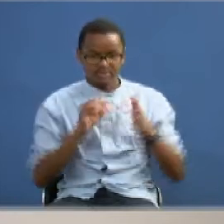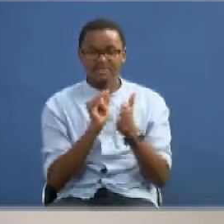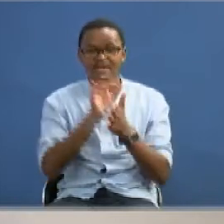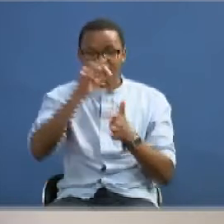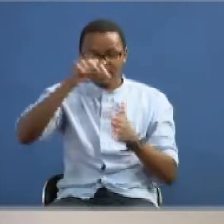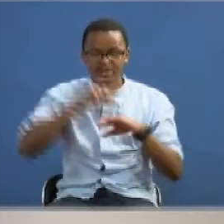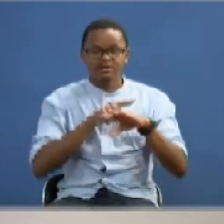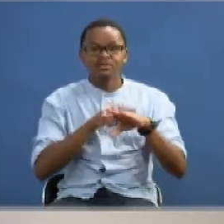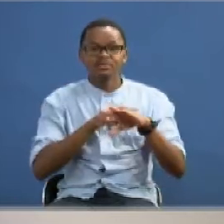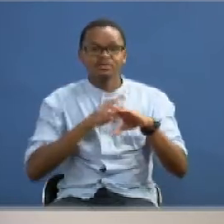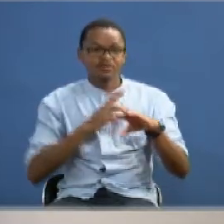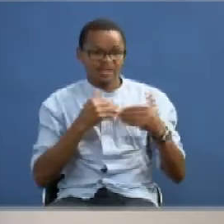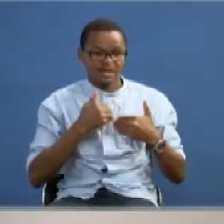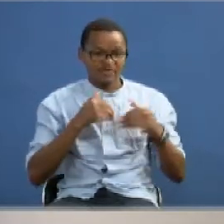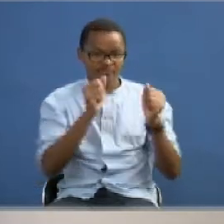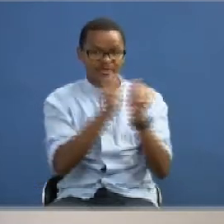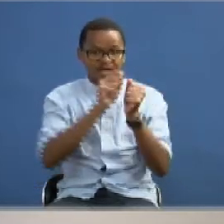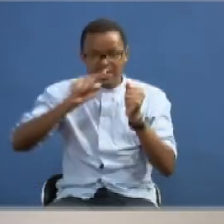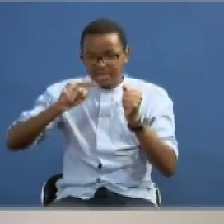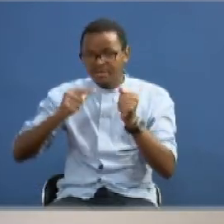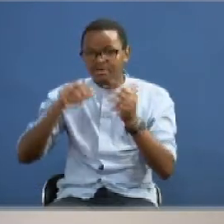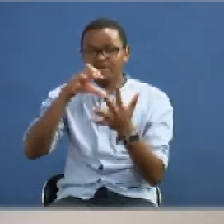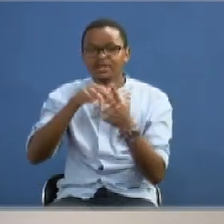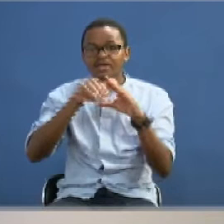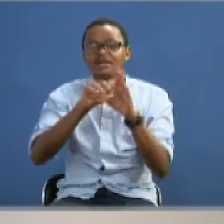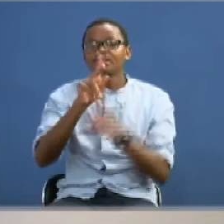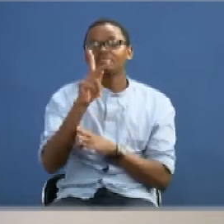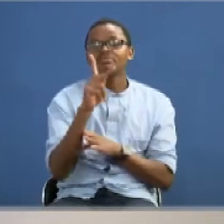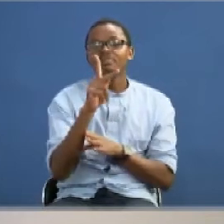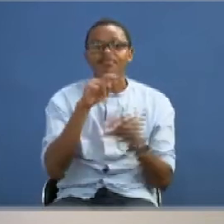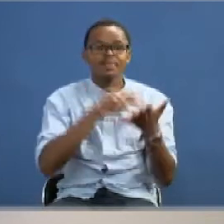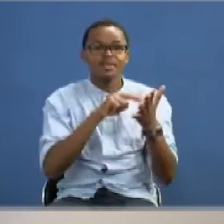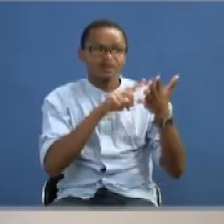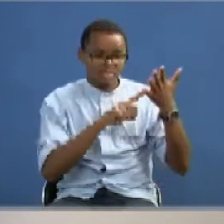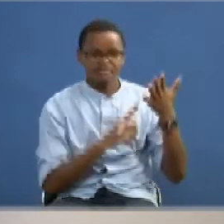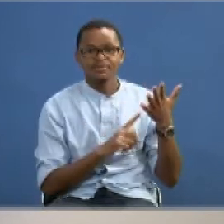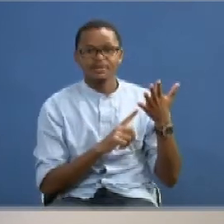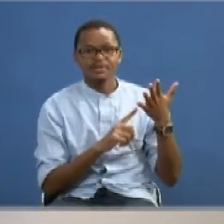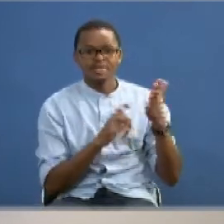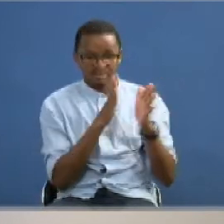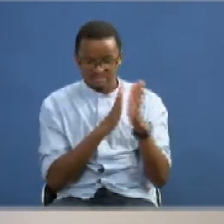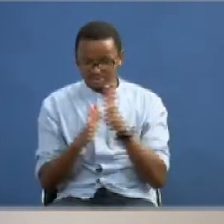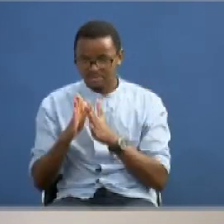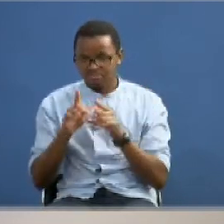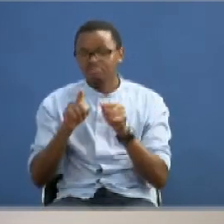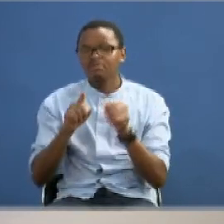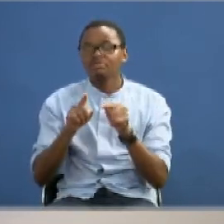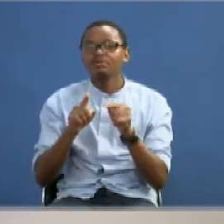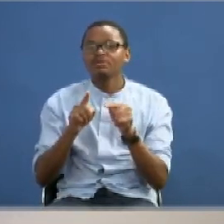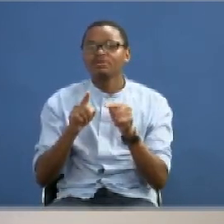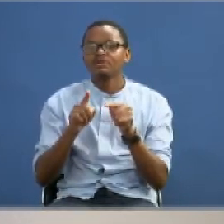by this time we would have over 10,000 cases in Kenya, meaning the strategies that have been laid